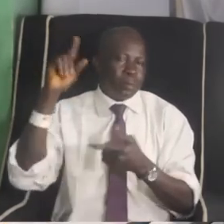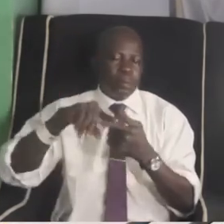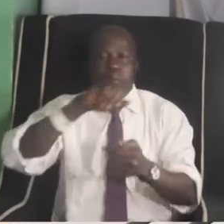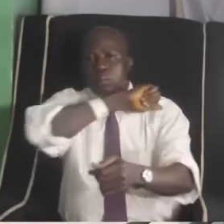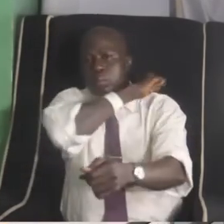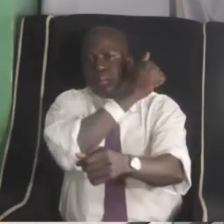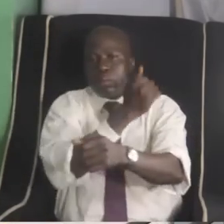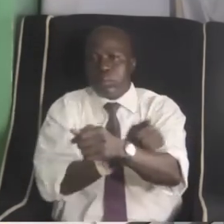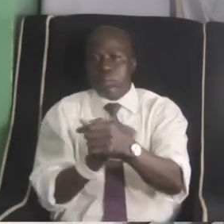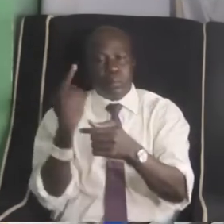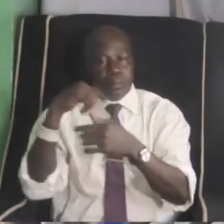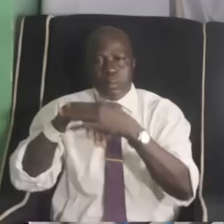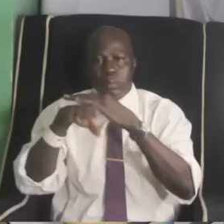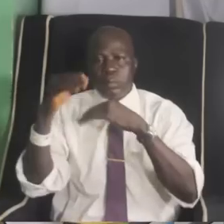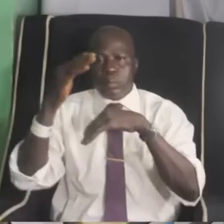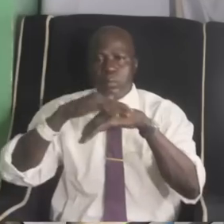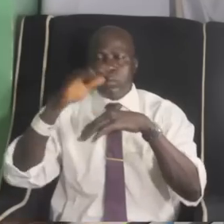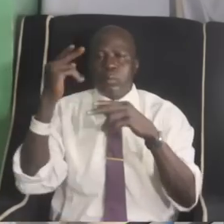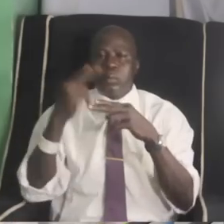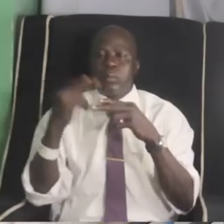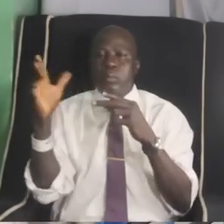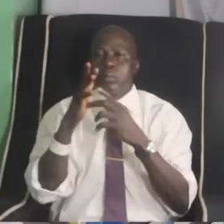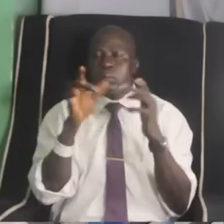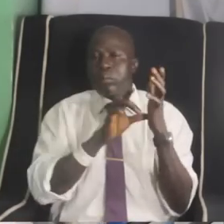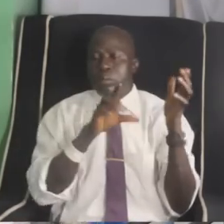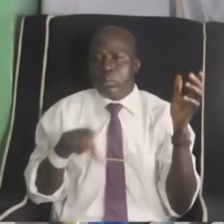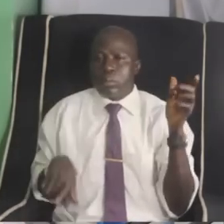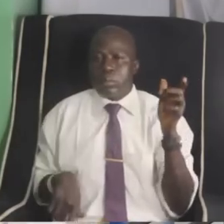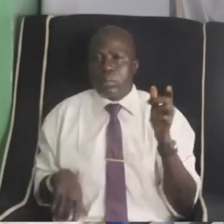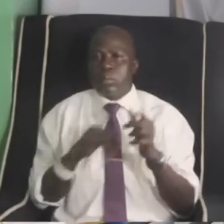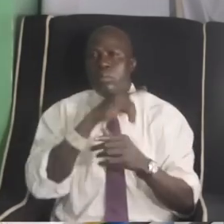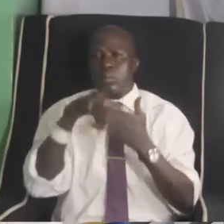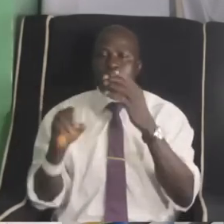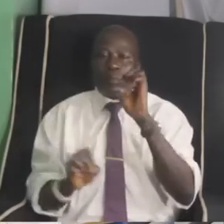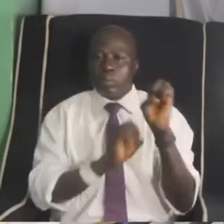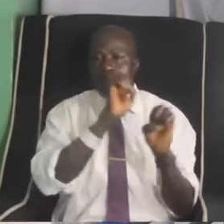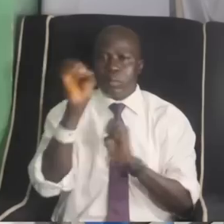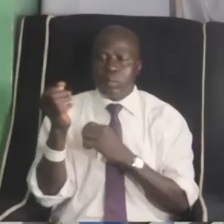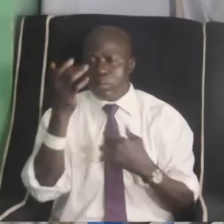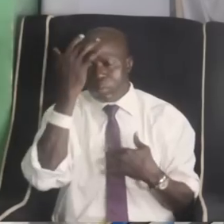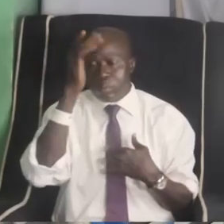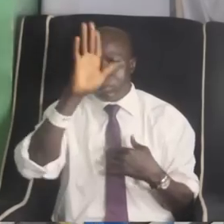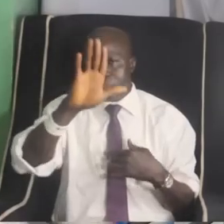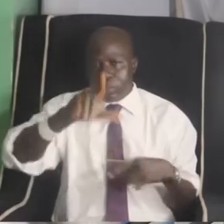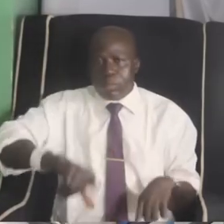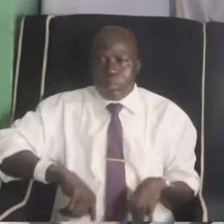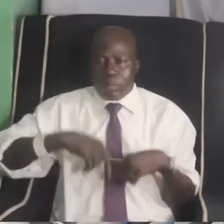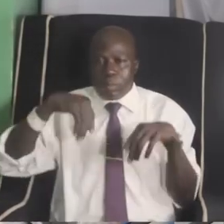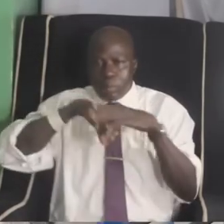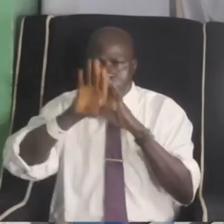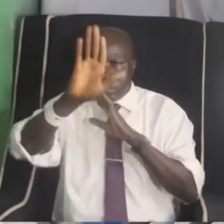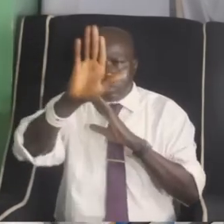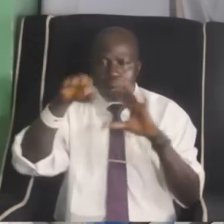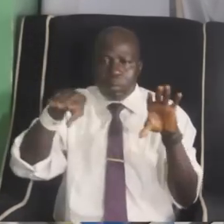us to the authorities that calls us ko oluwa in the name of the Lord. Wherever there is space in your life. Ninu igbeyawo re. In